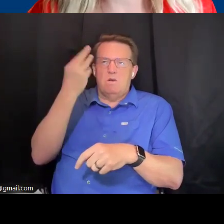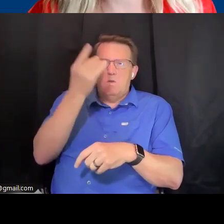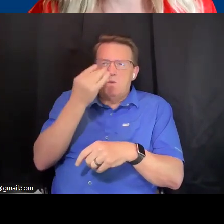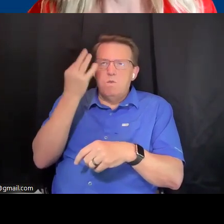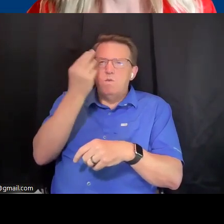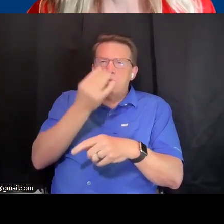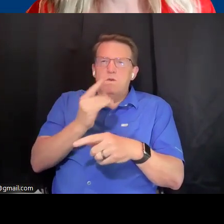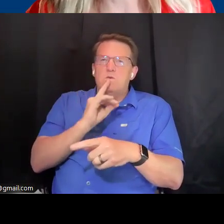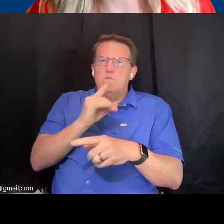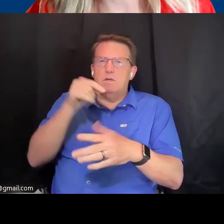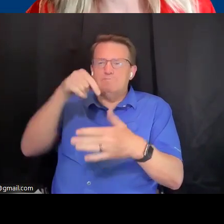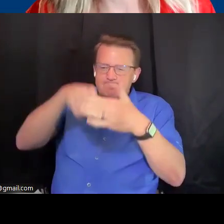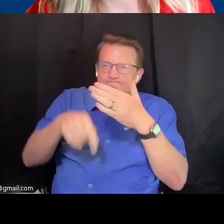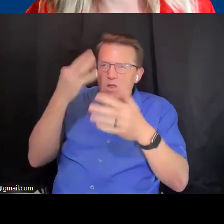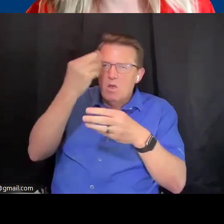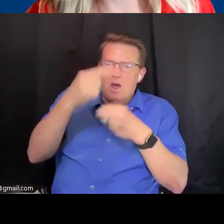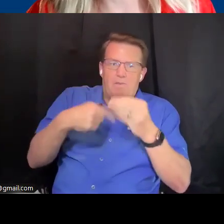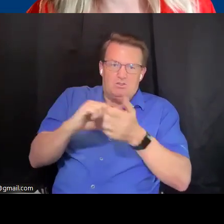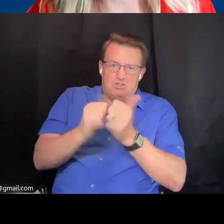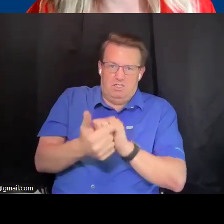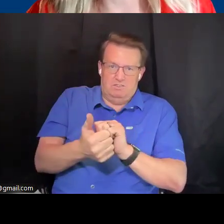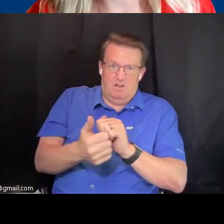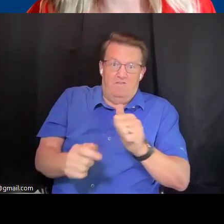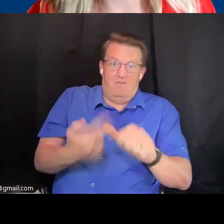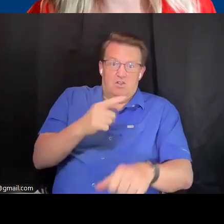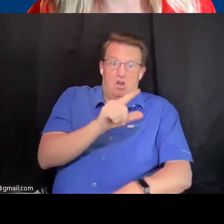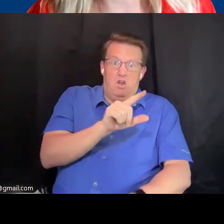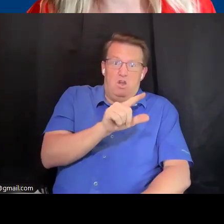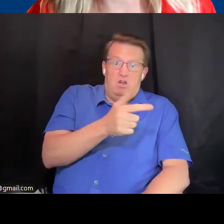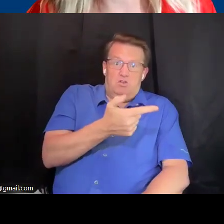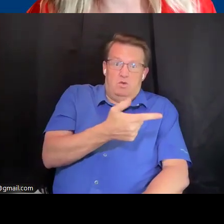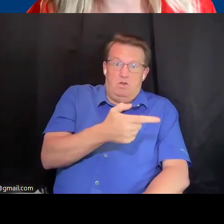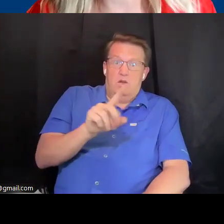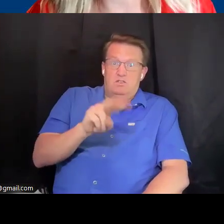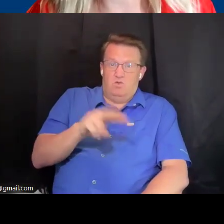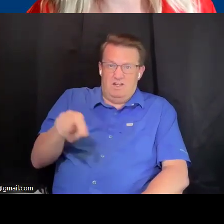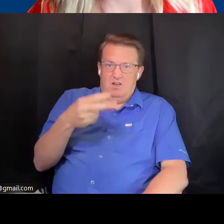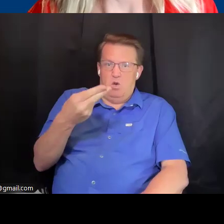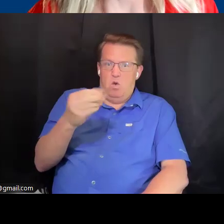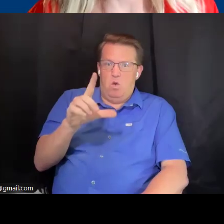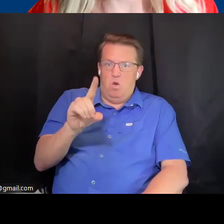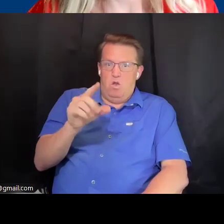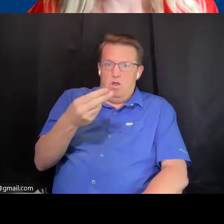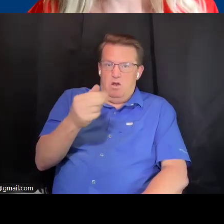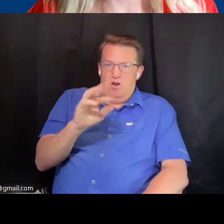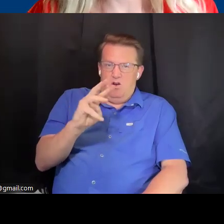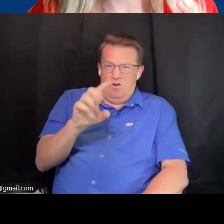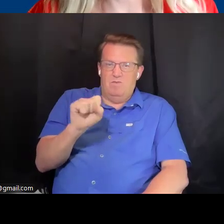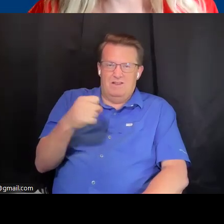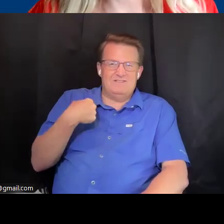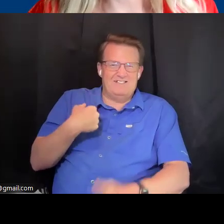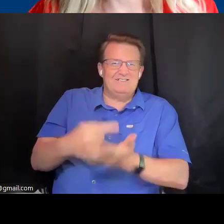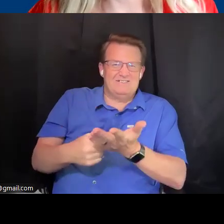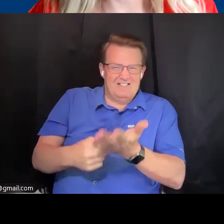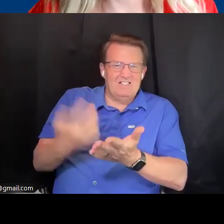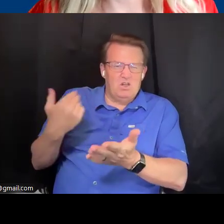changes. First and foremost is that 21-22 hold harmless that I shared with you all. Again, we chose that